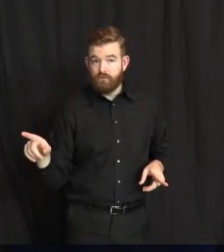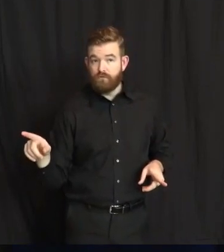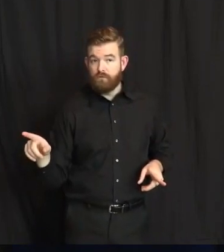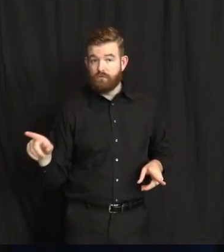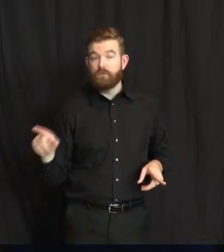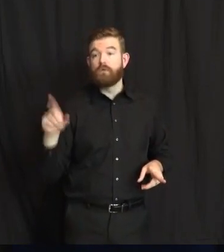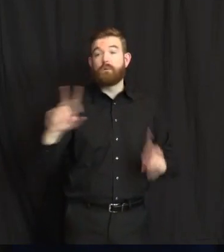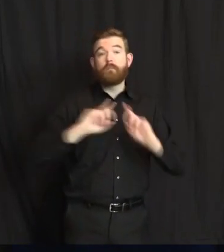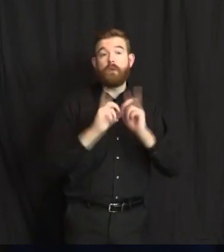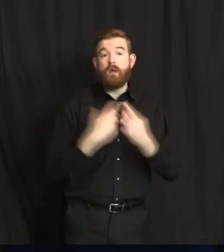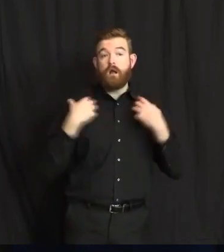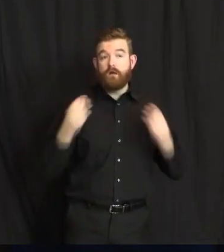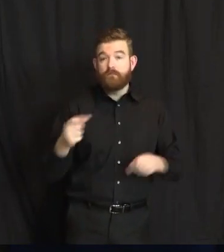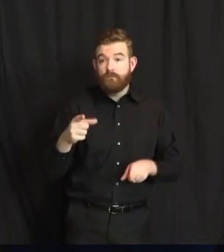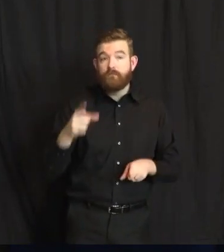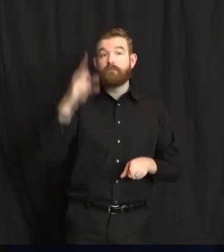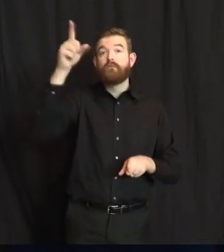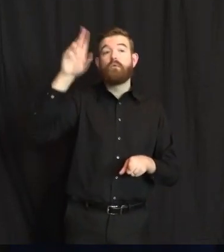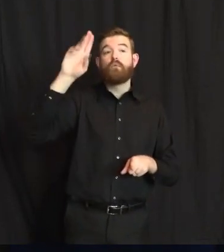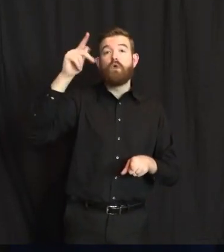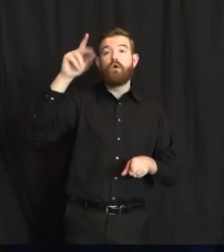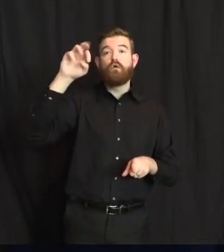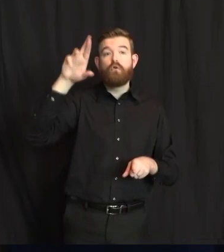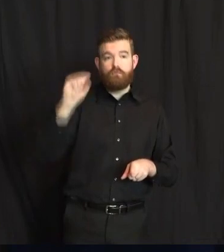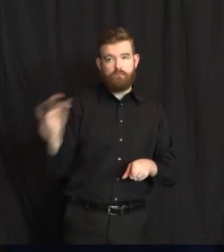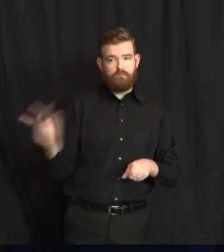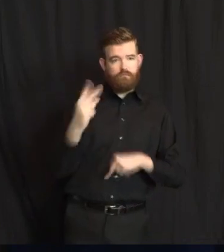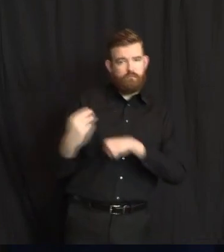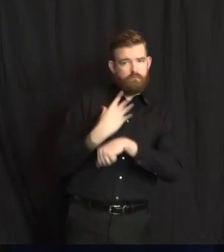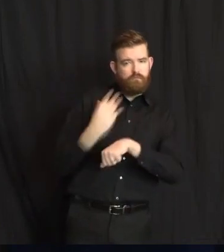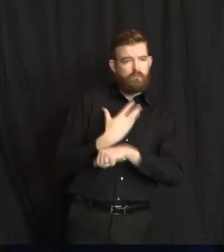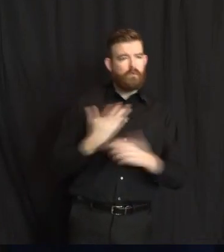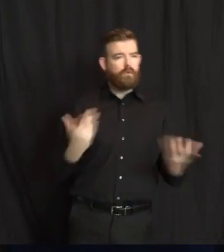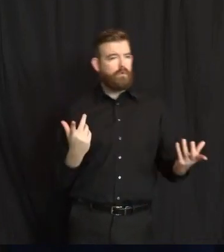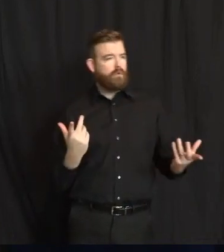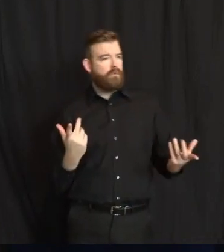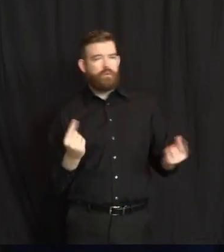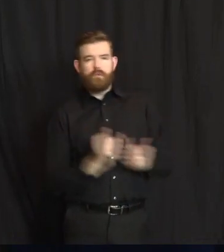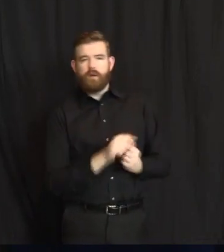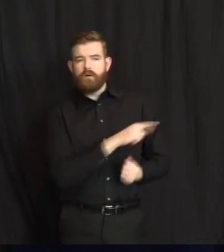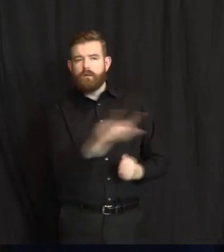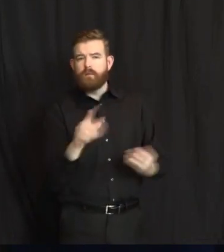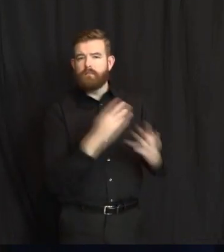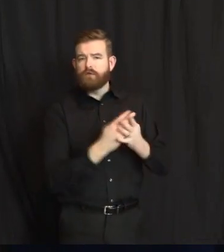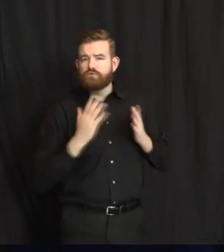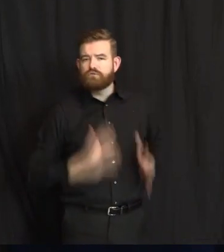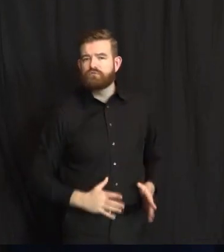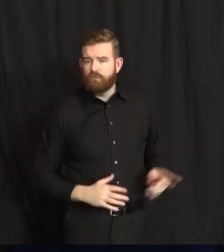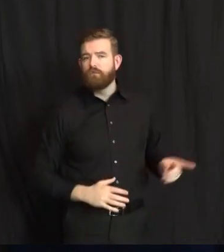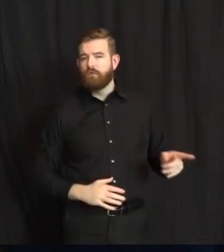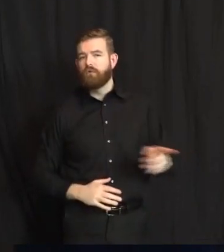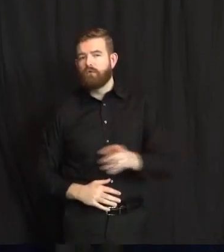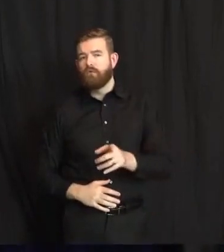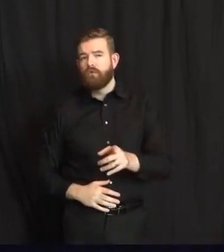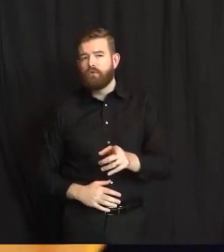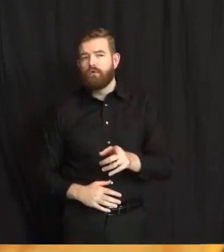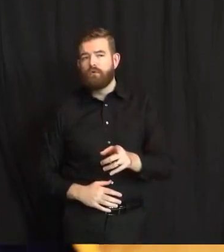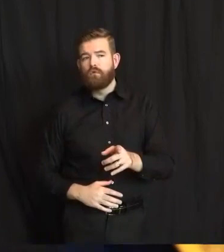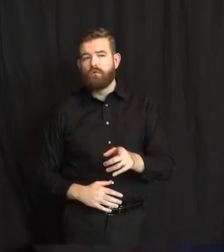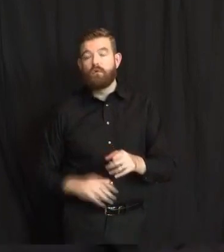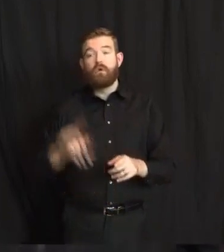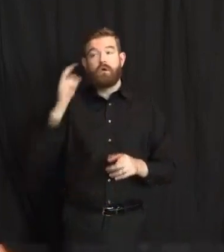are moving forward and treating patients, and how we are responding to inmates during the pandemic. and I'm going to